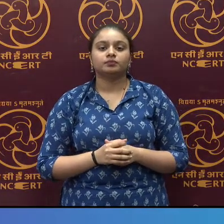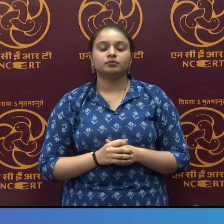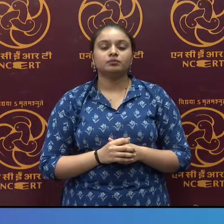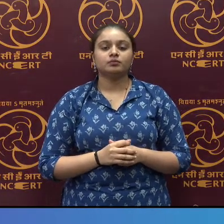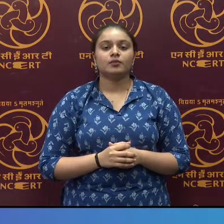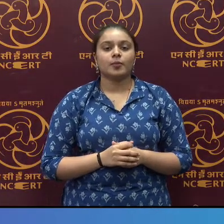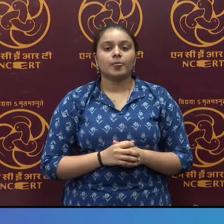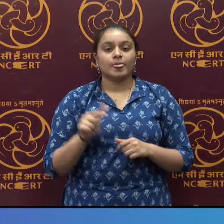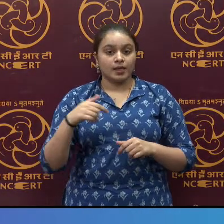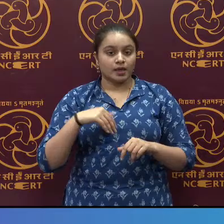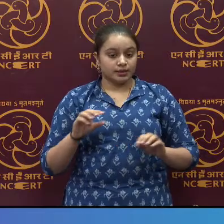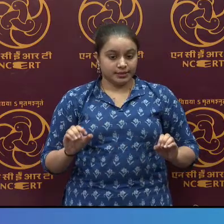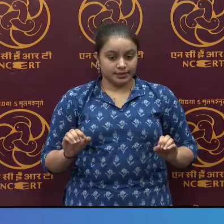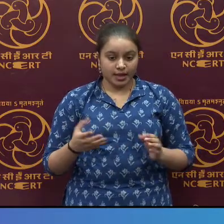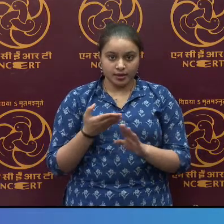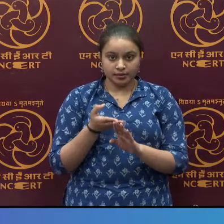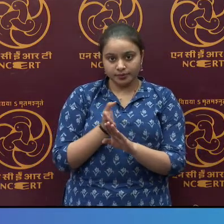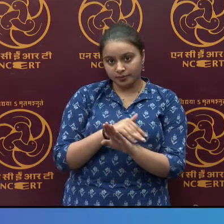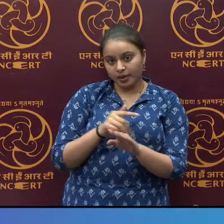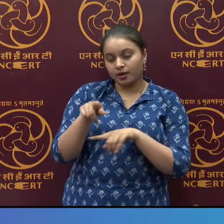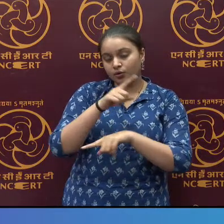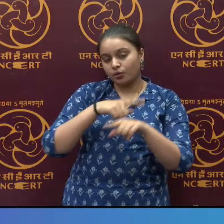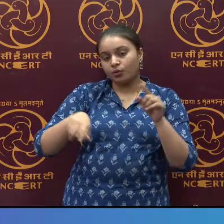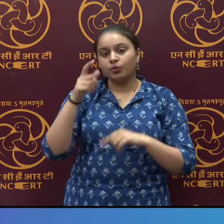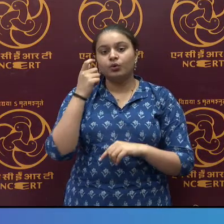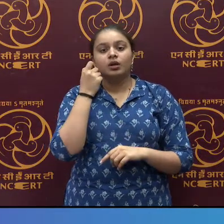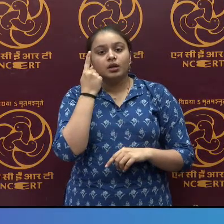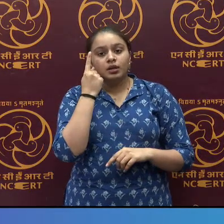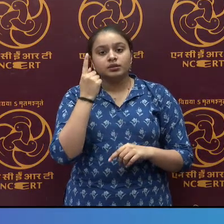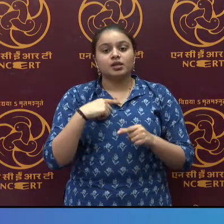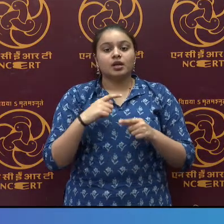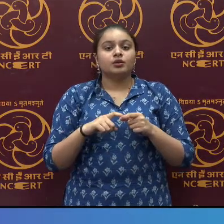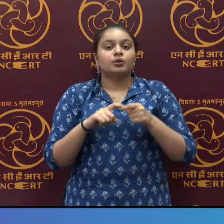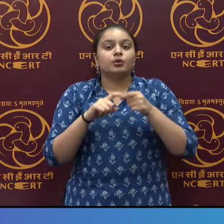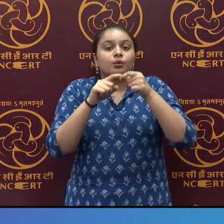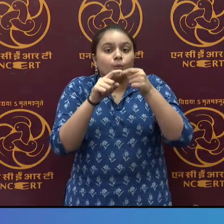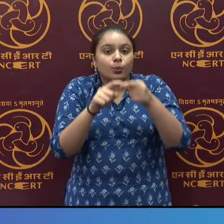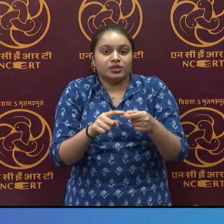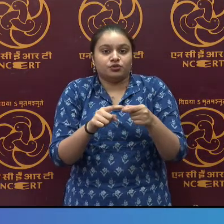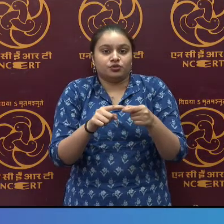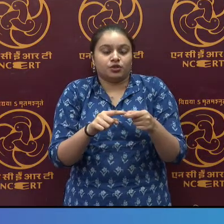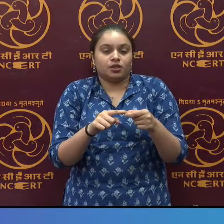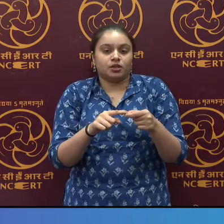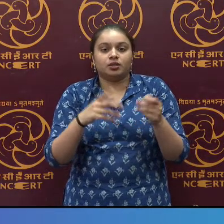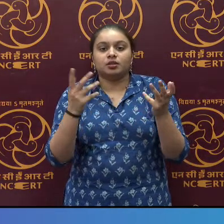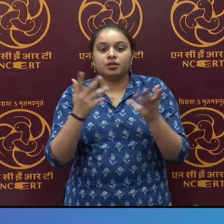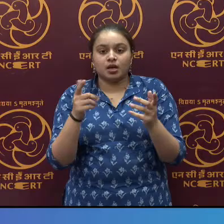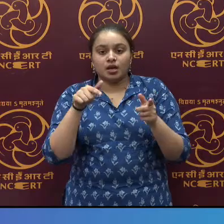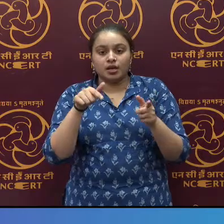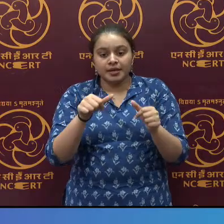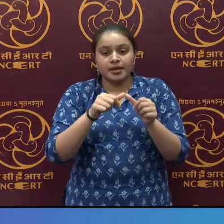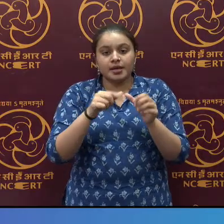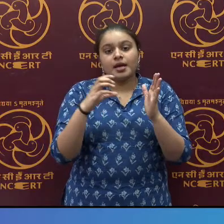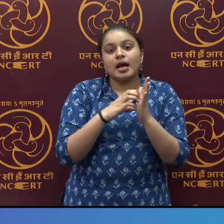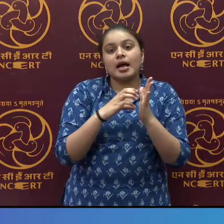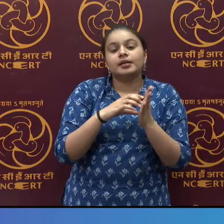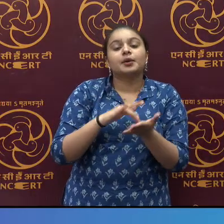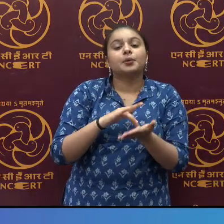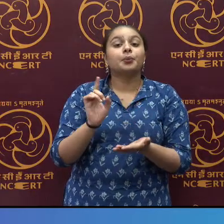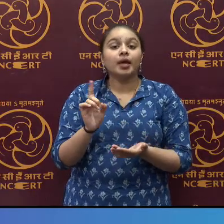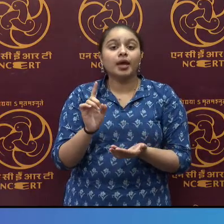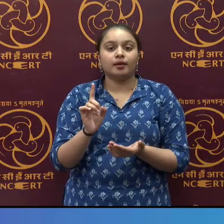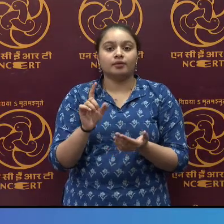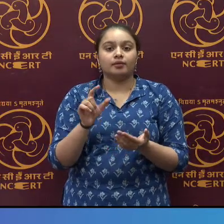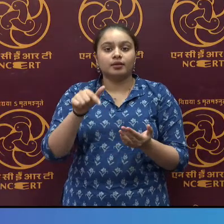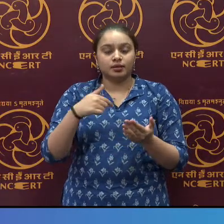So before we begin, please understand, look at the question and understand where this article is. It's